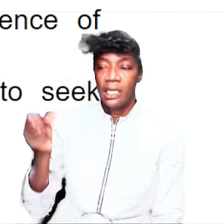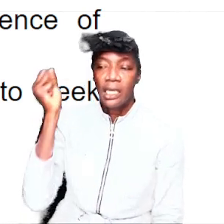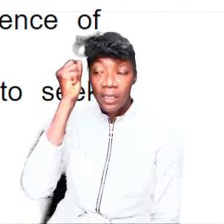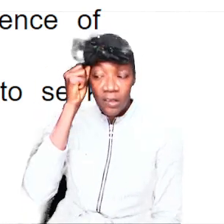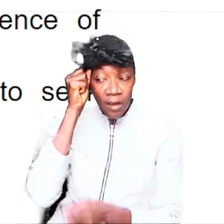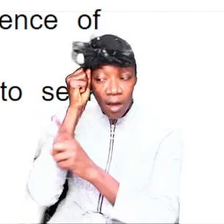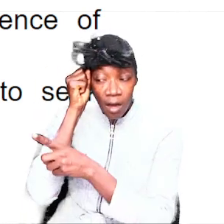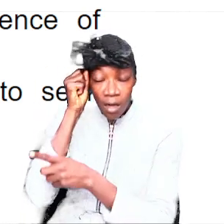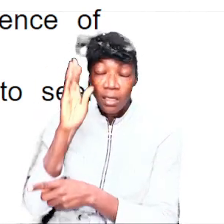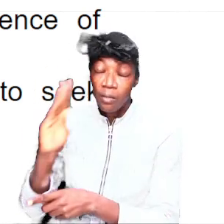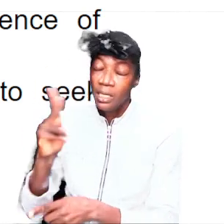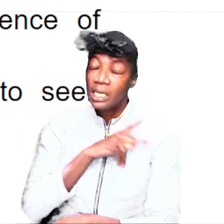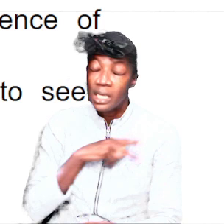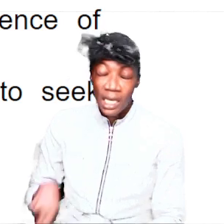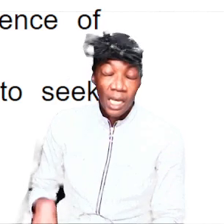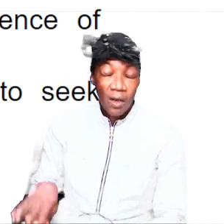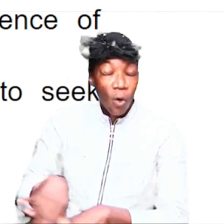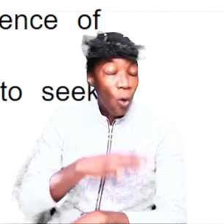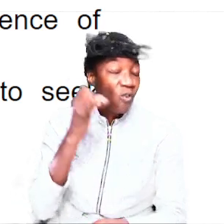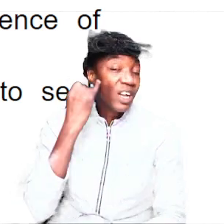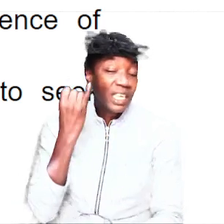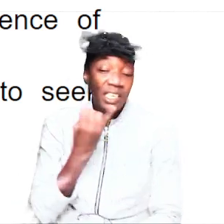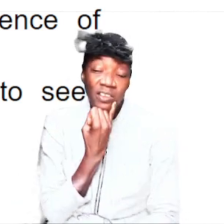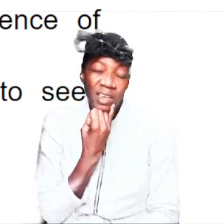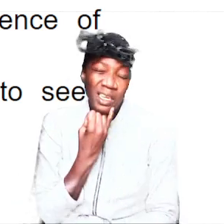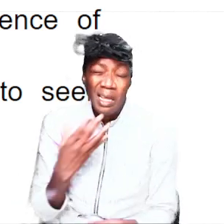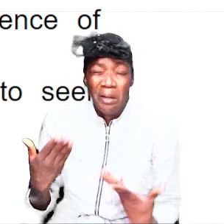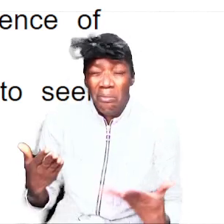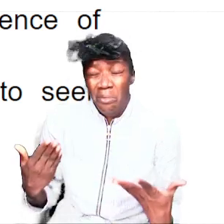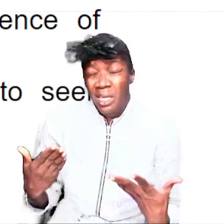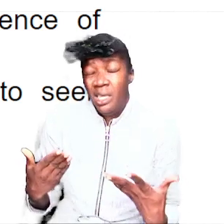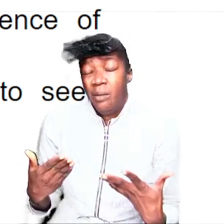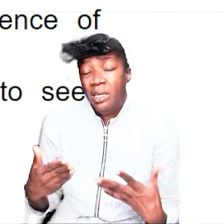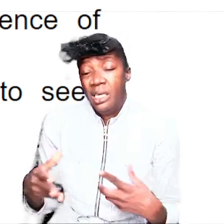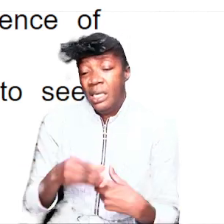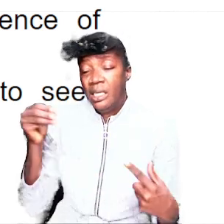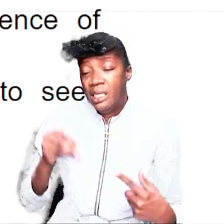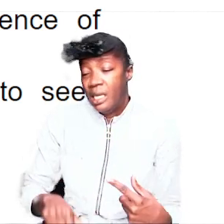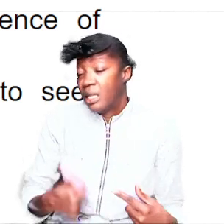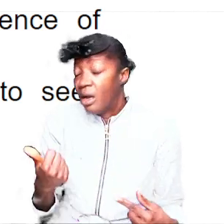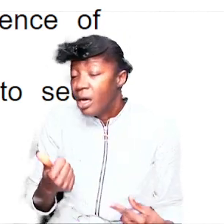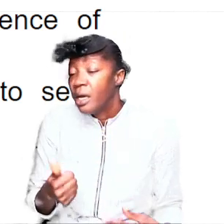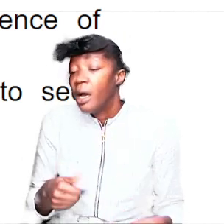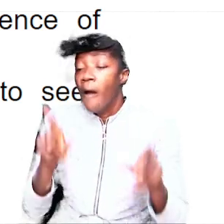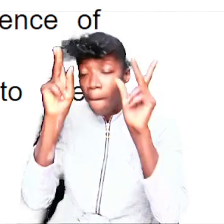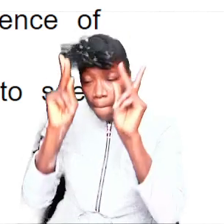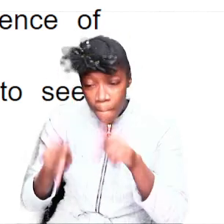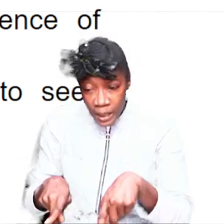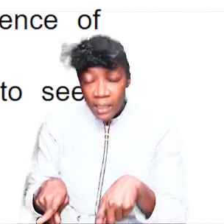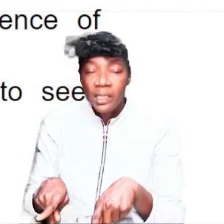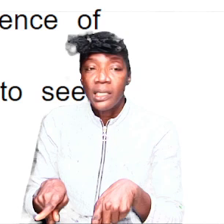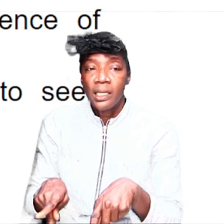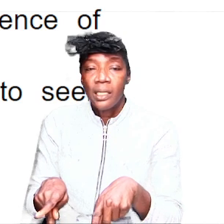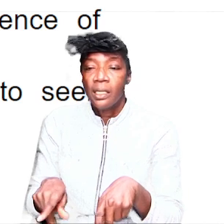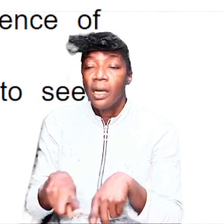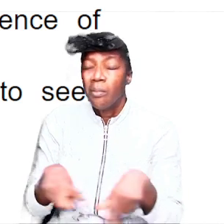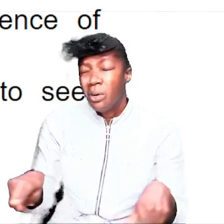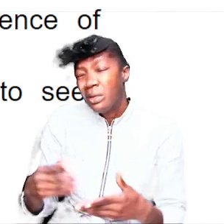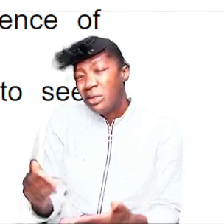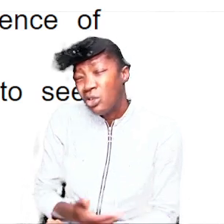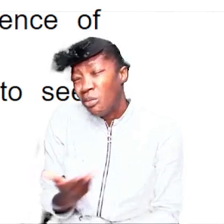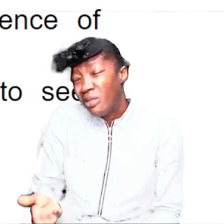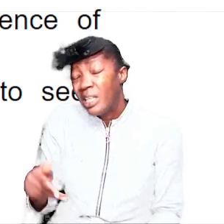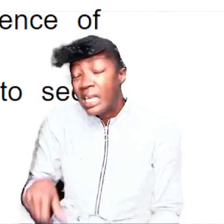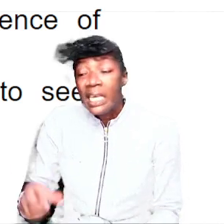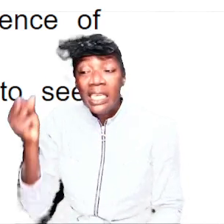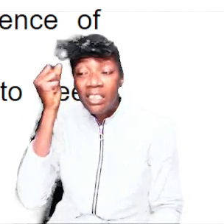to be king over Israel. He could have selected any other individual, but, you know, there was something in